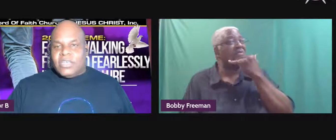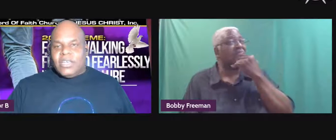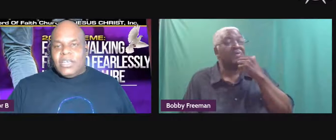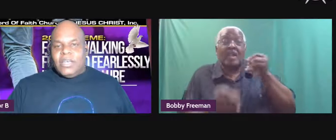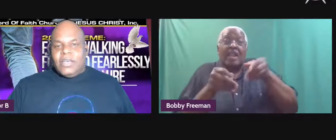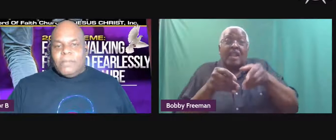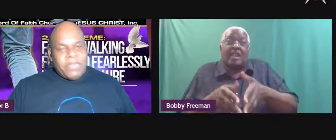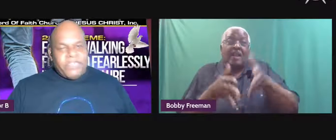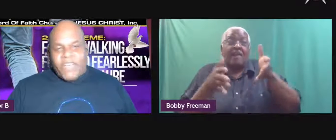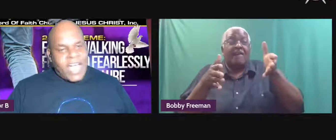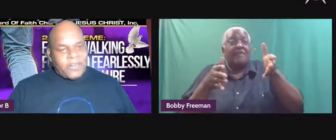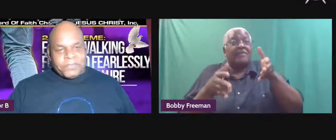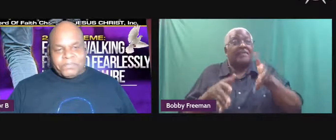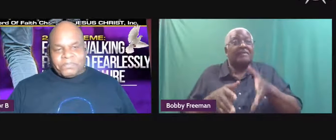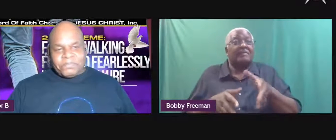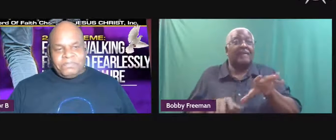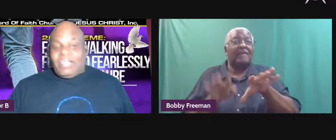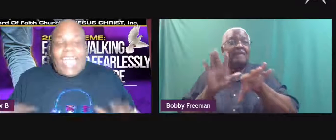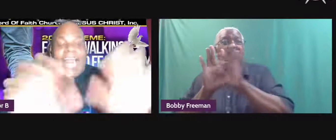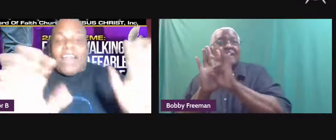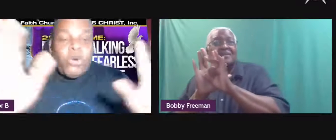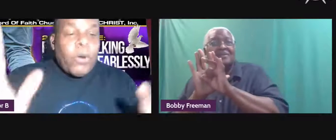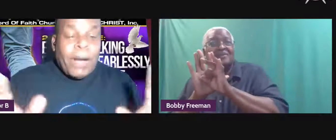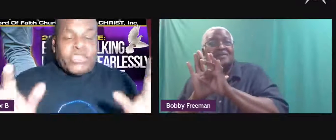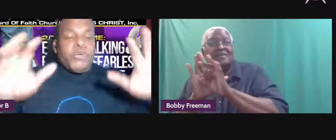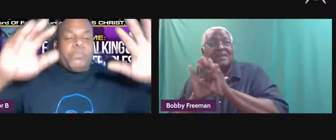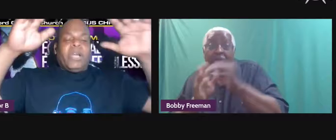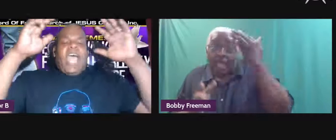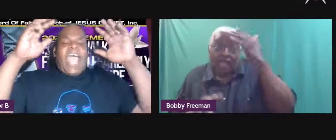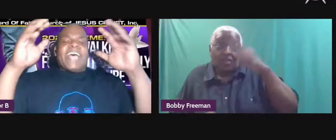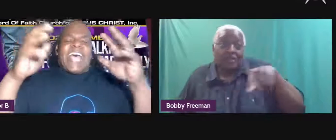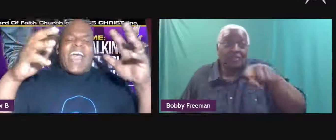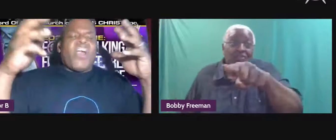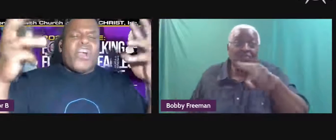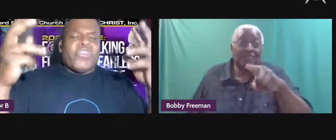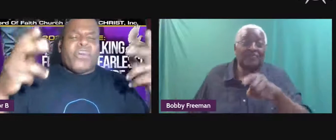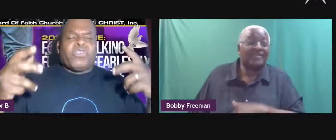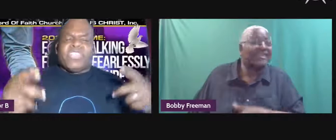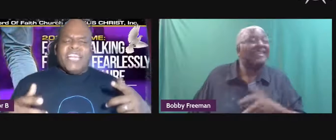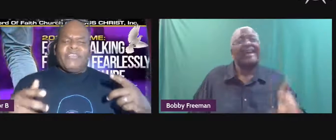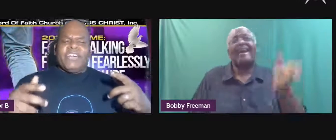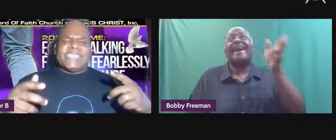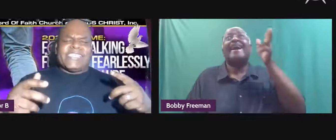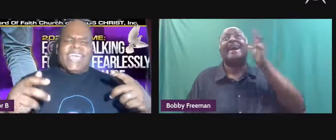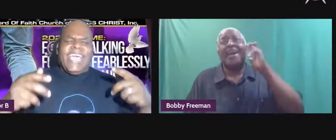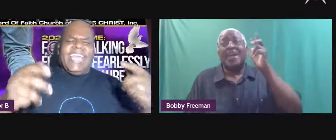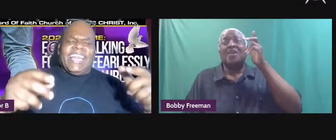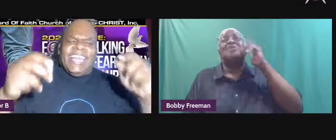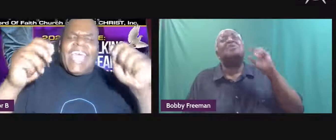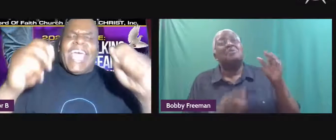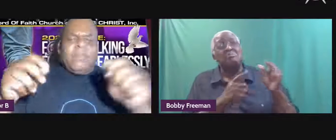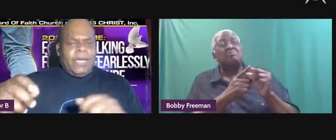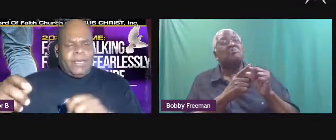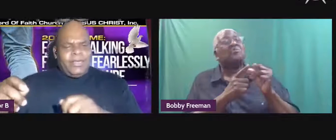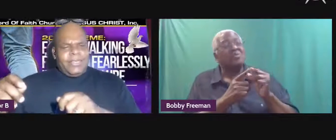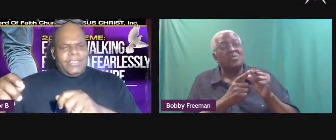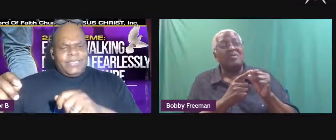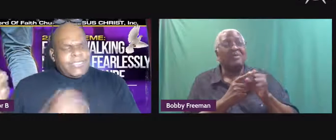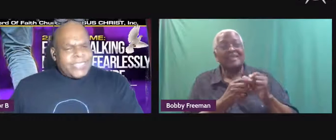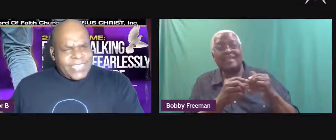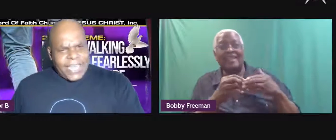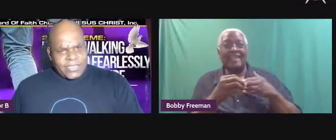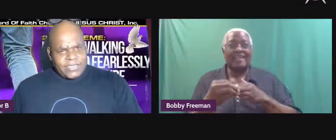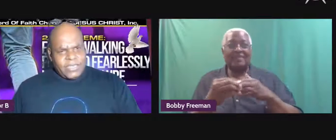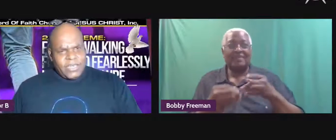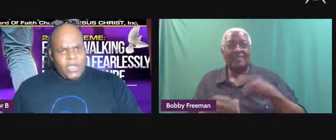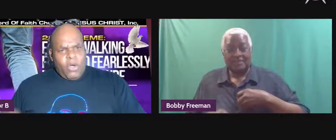lost be found? And I don't know about you, but as I heard those lyrics, it led me